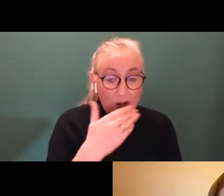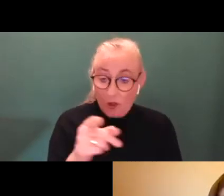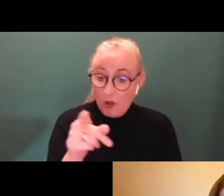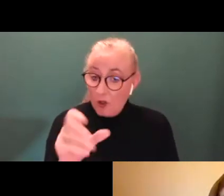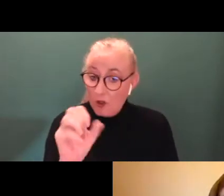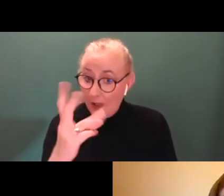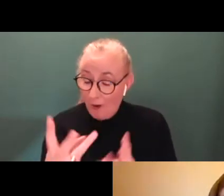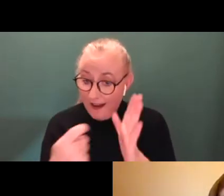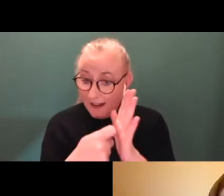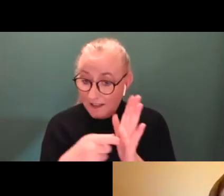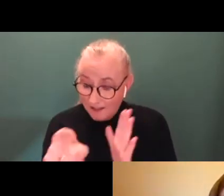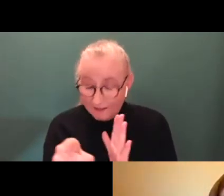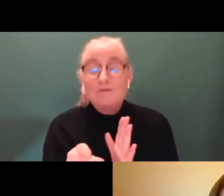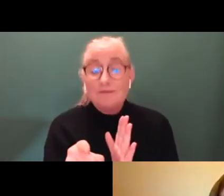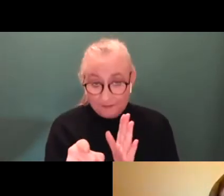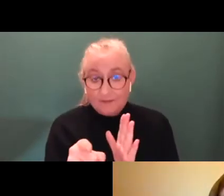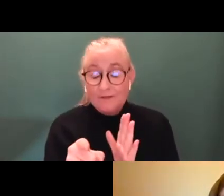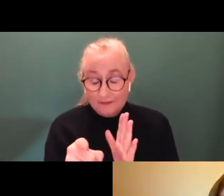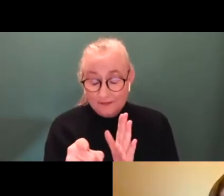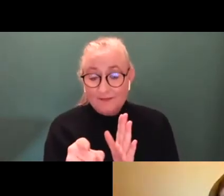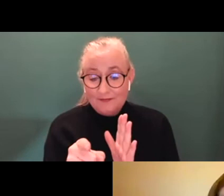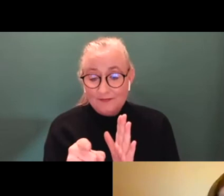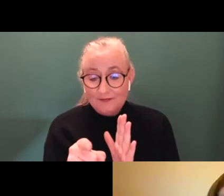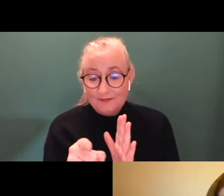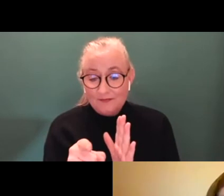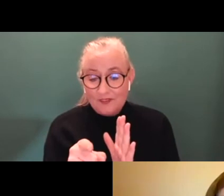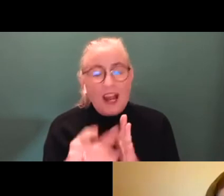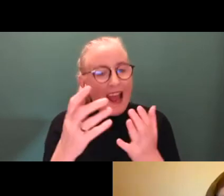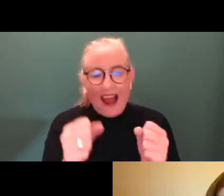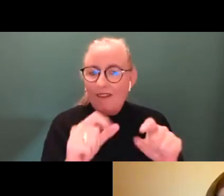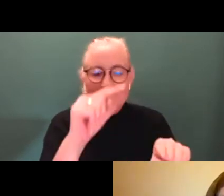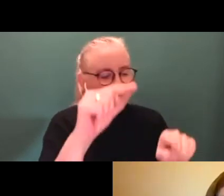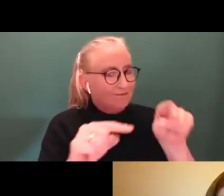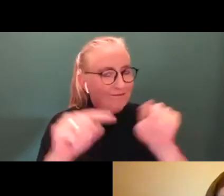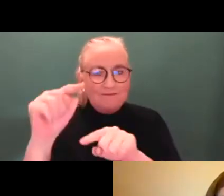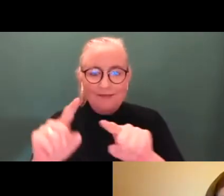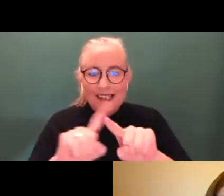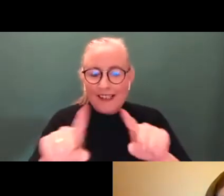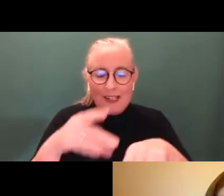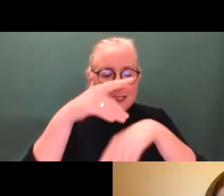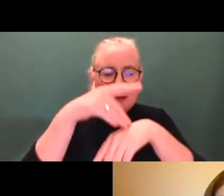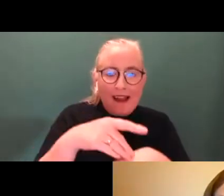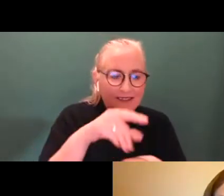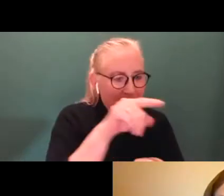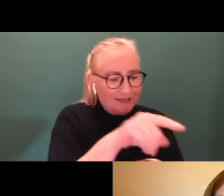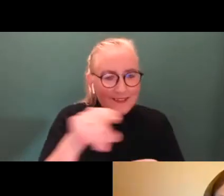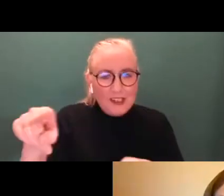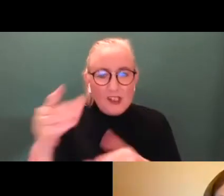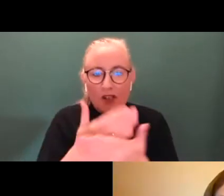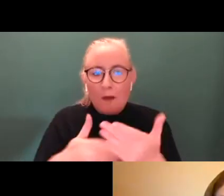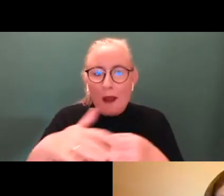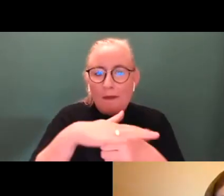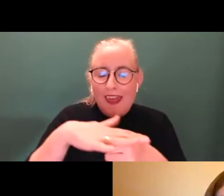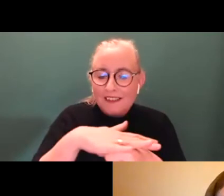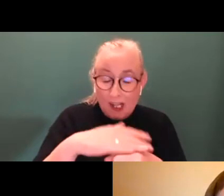that? Yeah, I think it varies across the sites and some settings. This has not